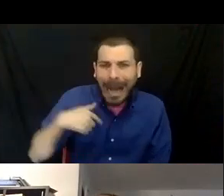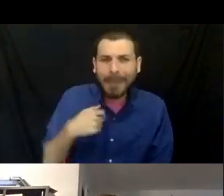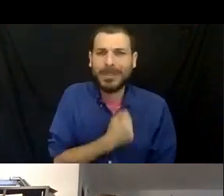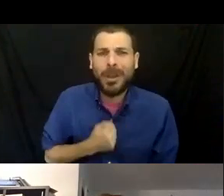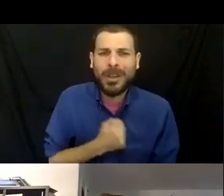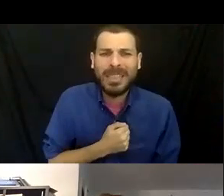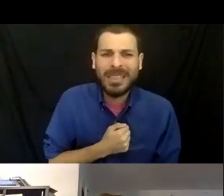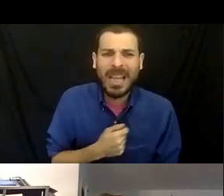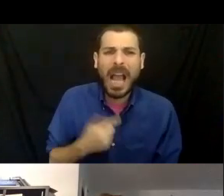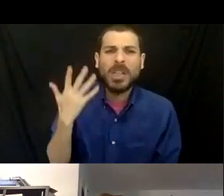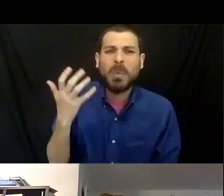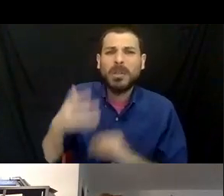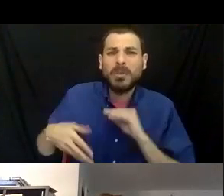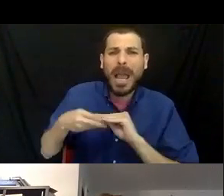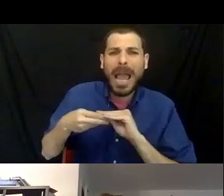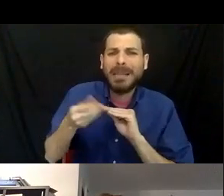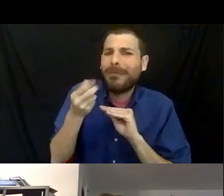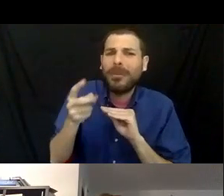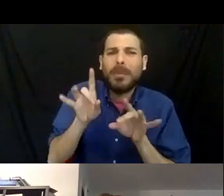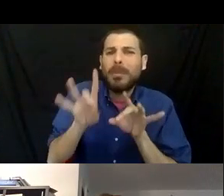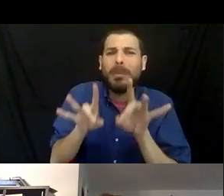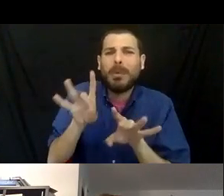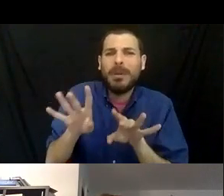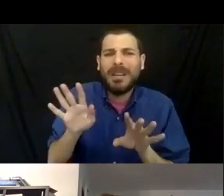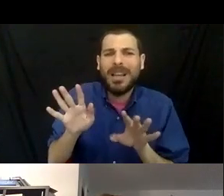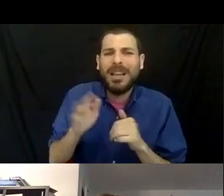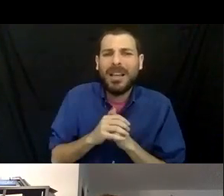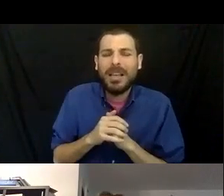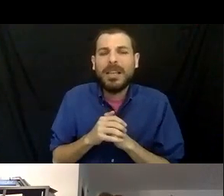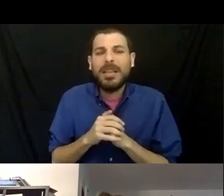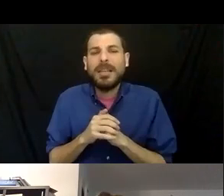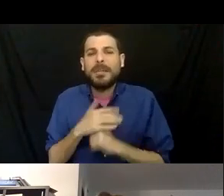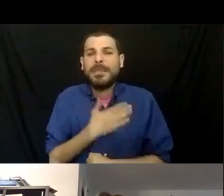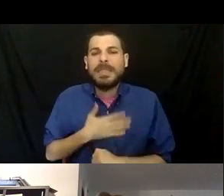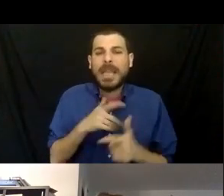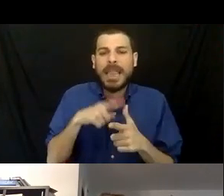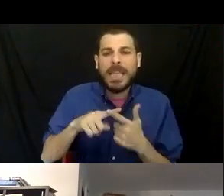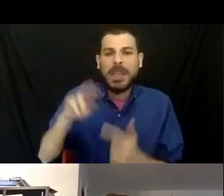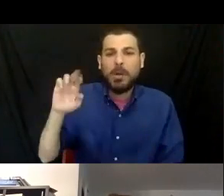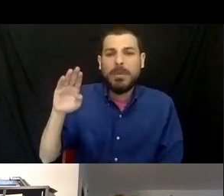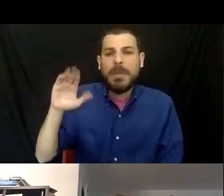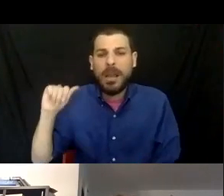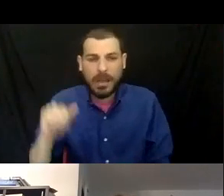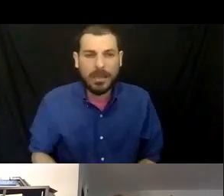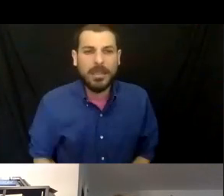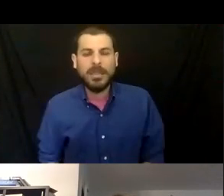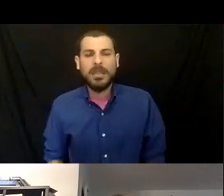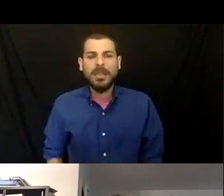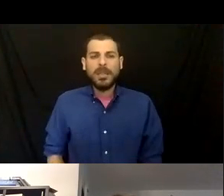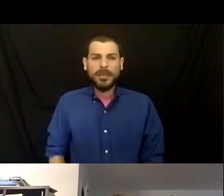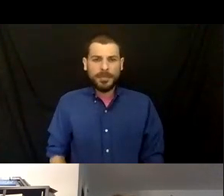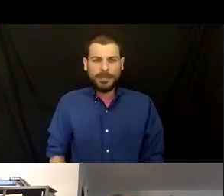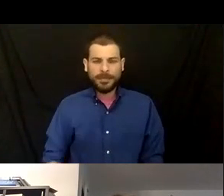wanted to add a couple of brief things, and then I'll turn it over to Rebecca. Just following up